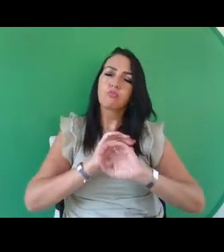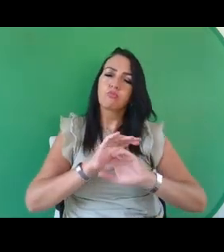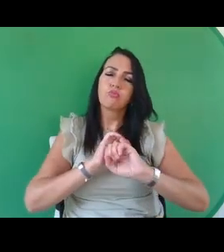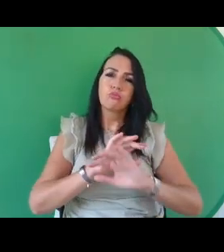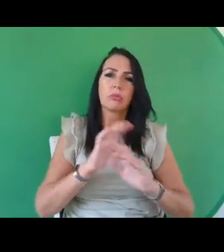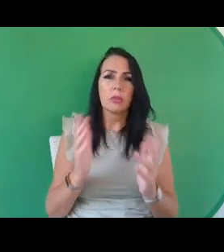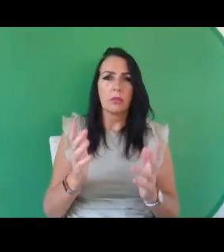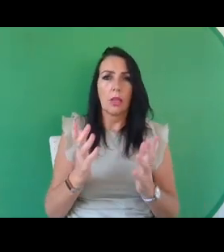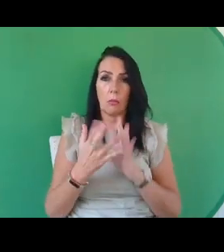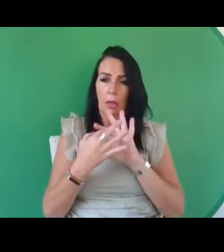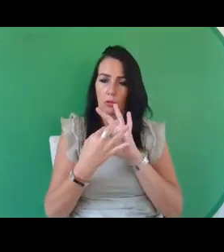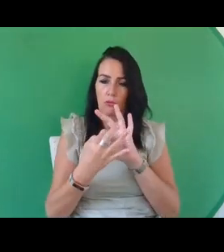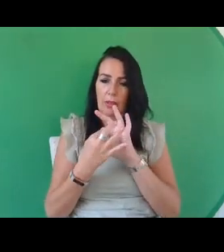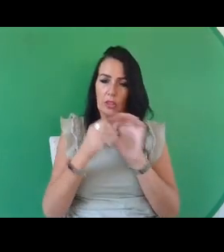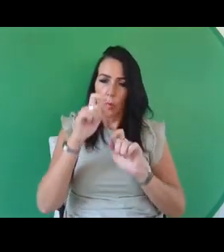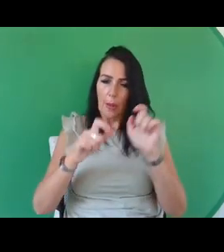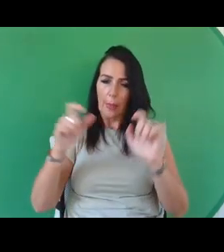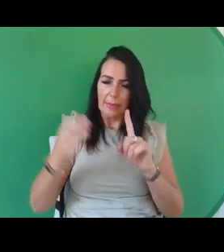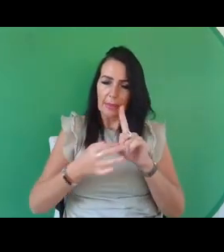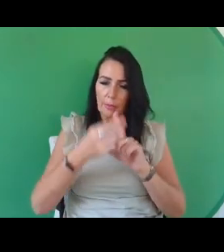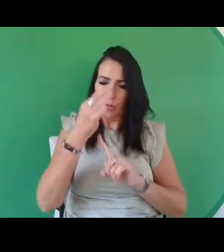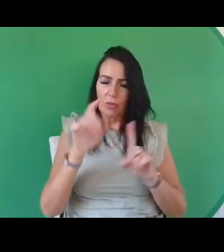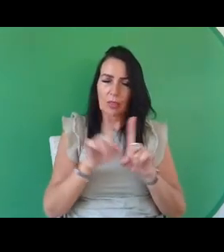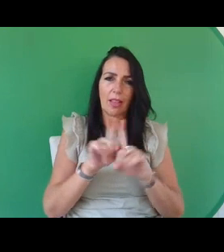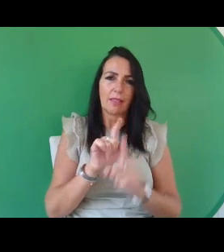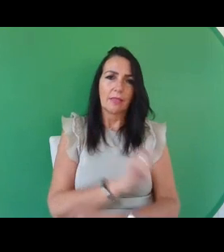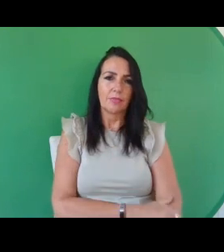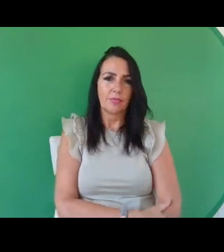your relationship with clients.